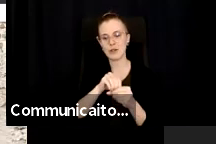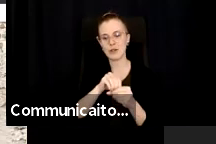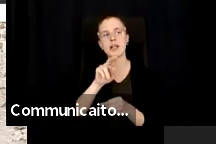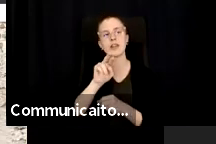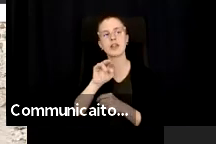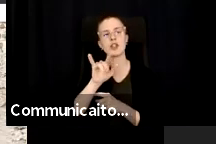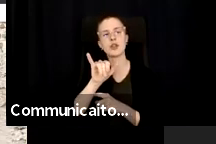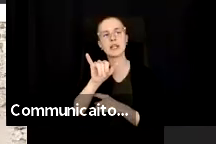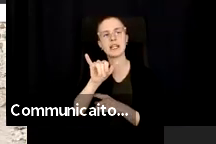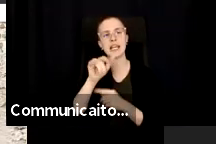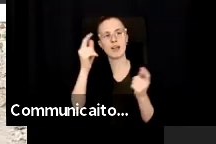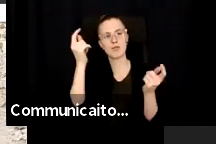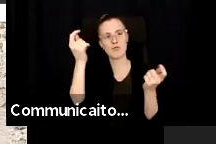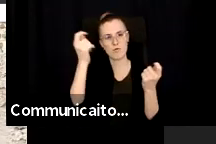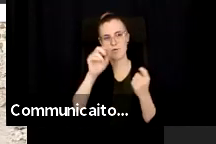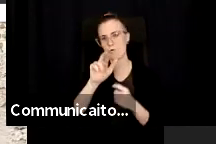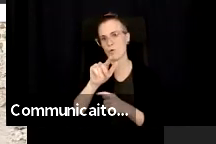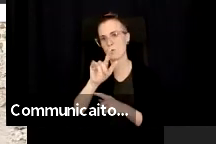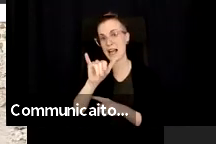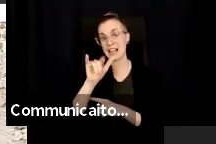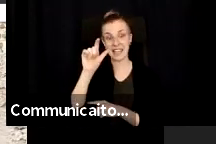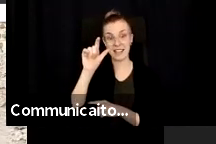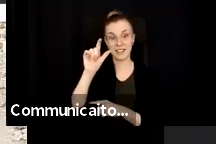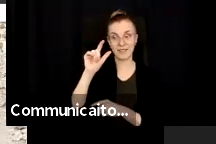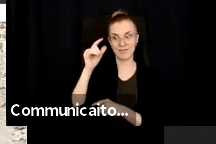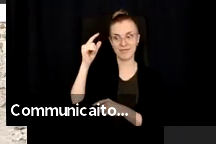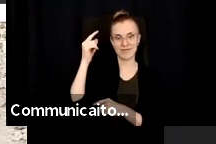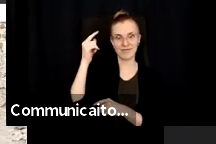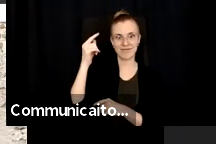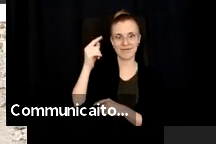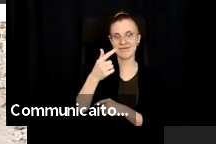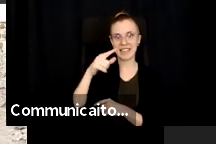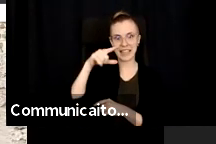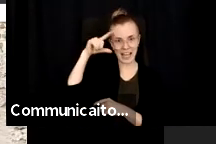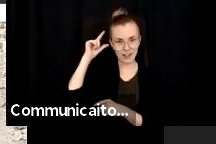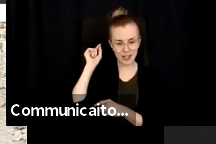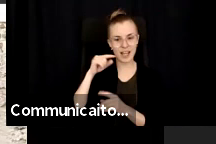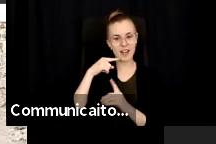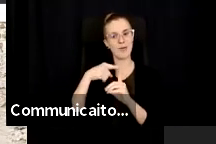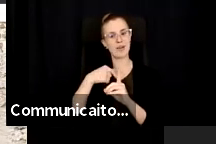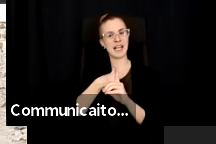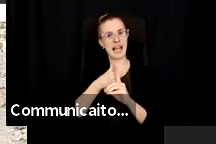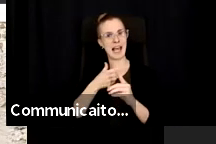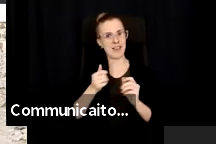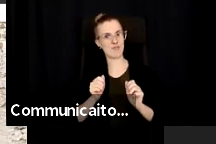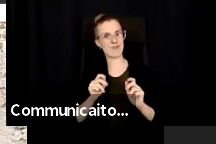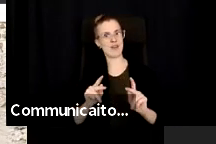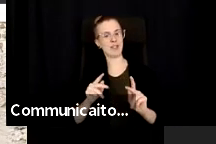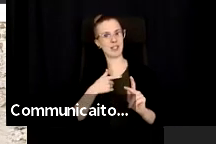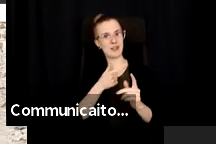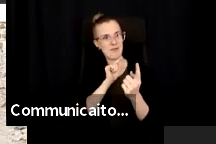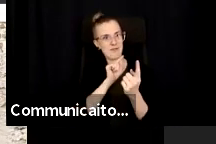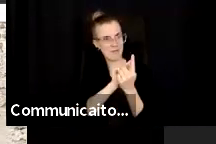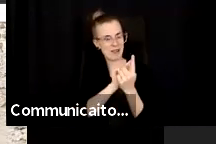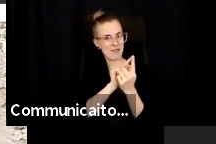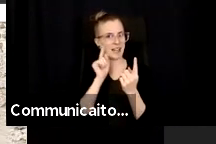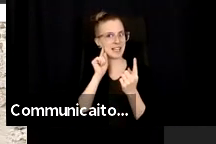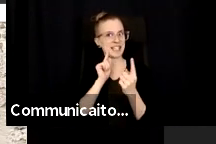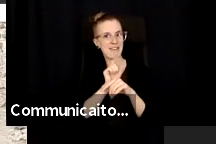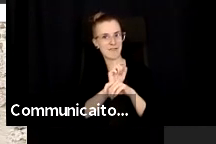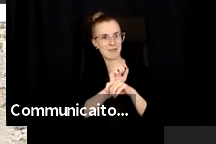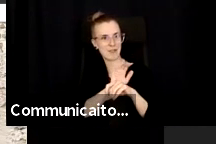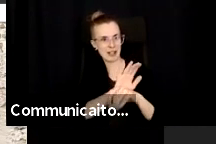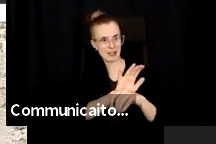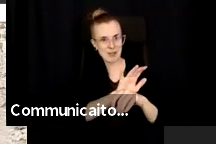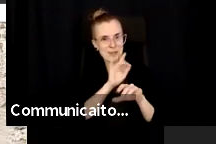in 2006, and where I first had the pleasure of meeting him at the Deaf Grassroots Movement in 2016 at the Texas State